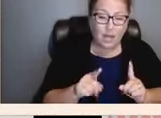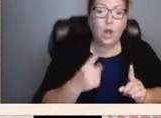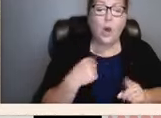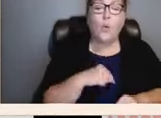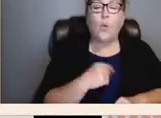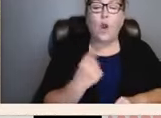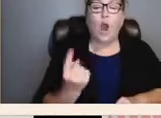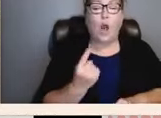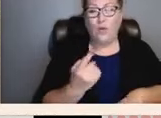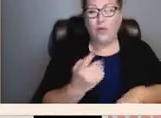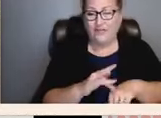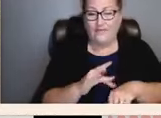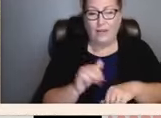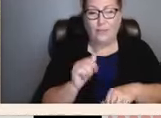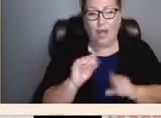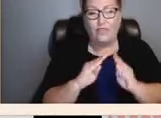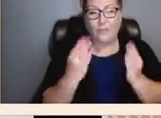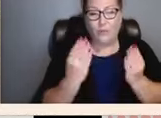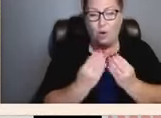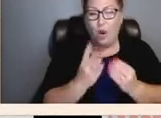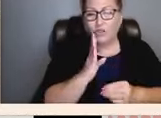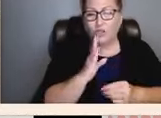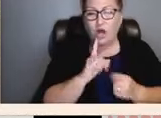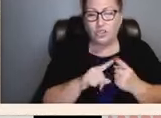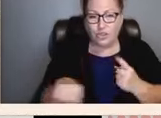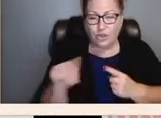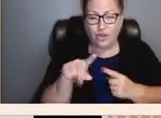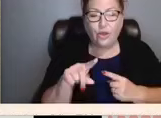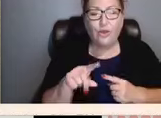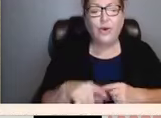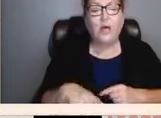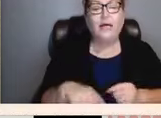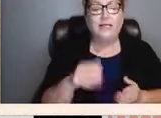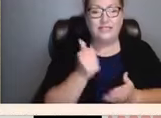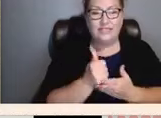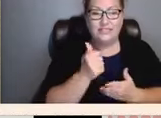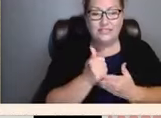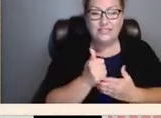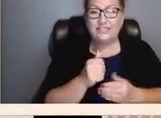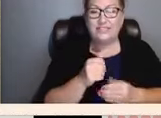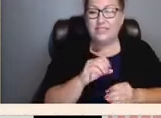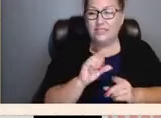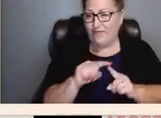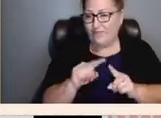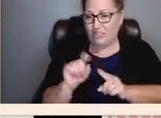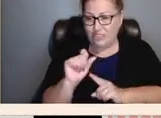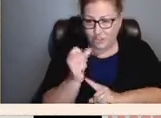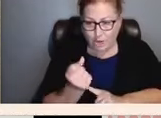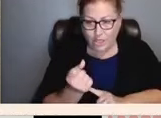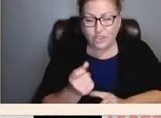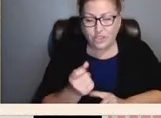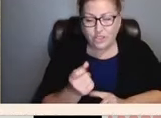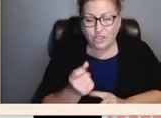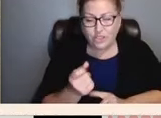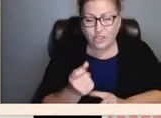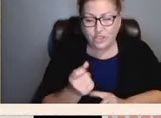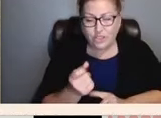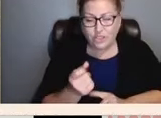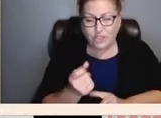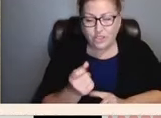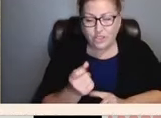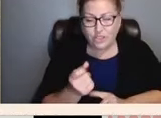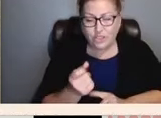at the Bureau to speak to you, to assist in situations. You can always call the Bureau at